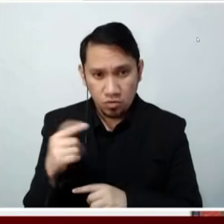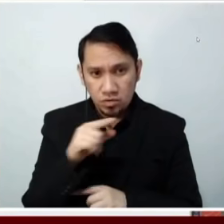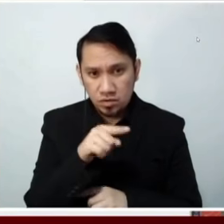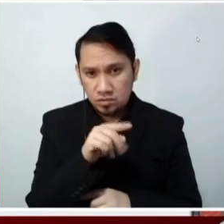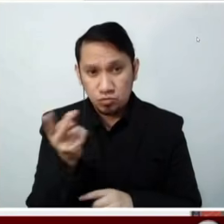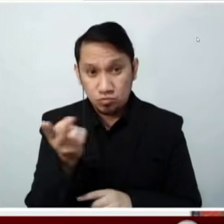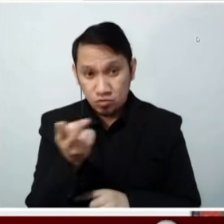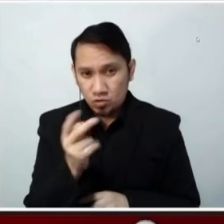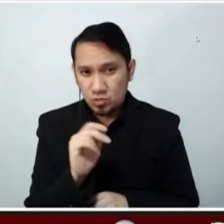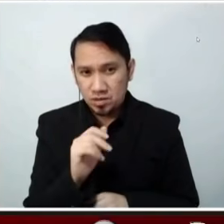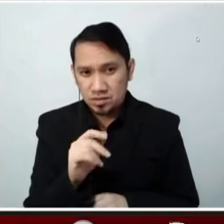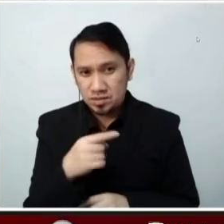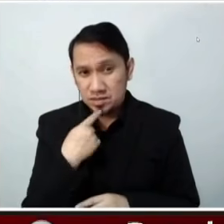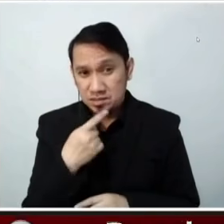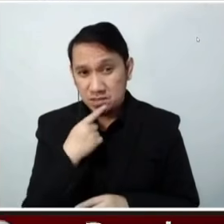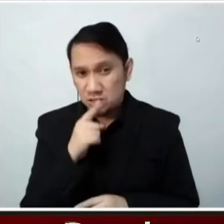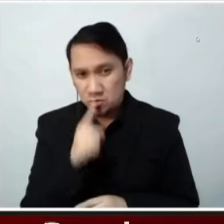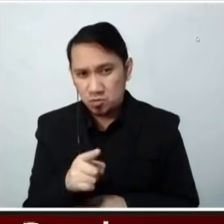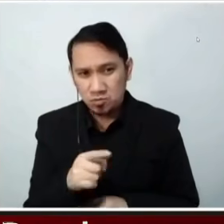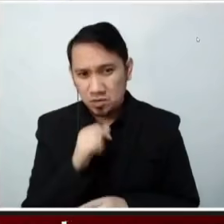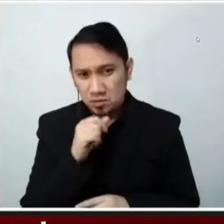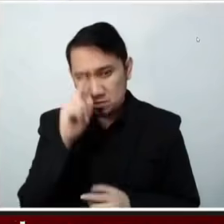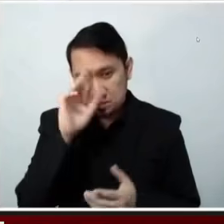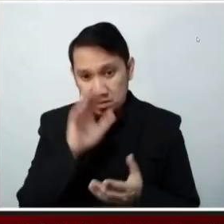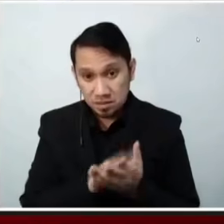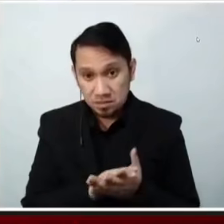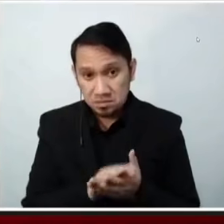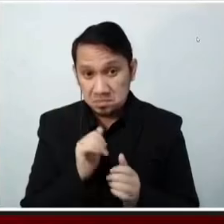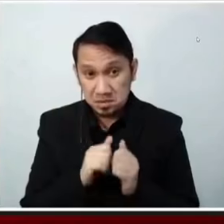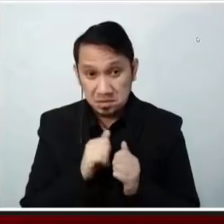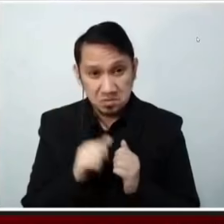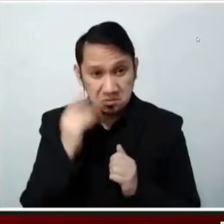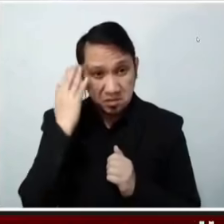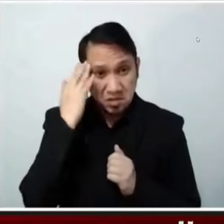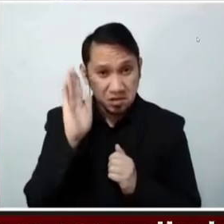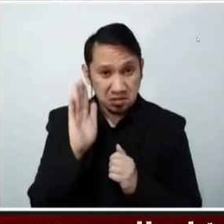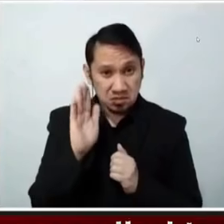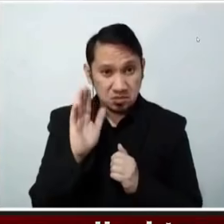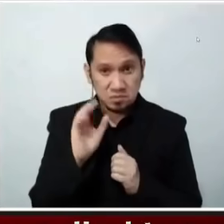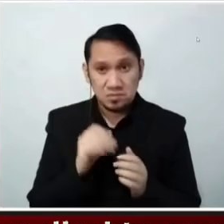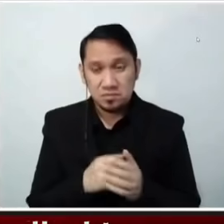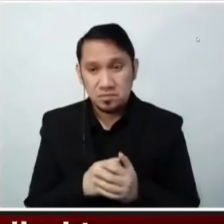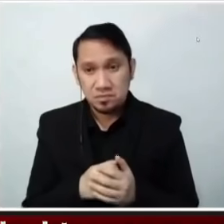the truth regarding not knowing or not having dealt with